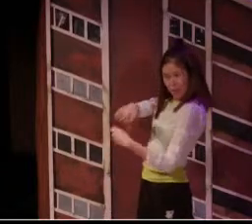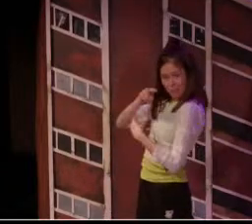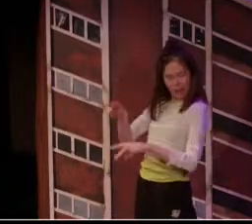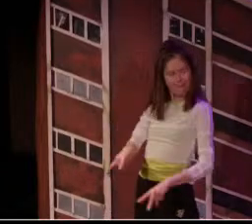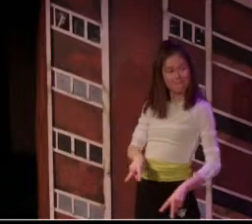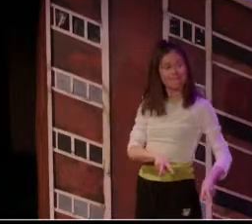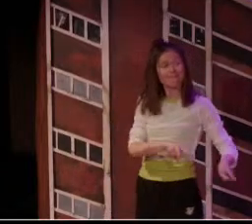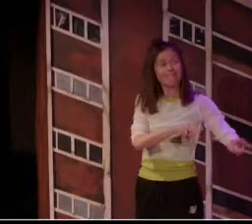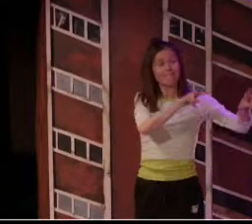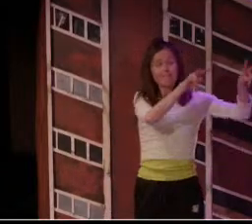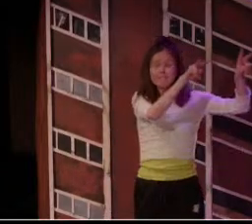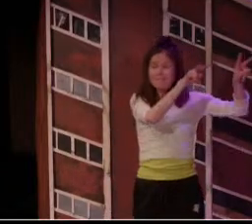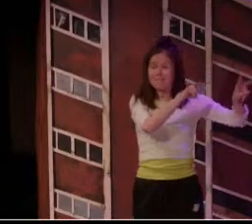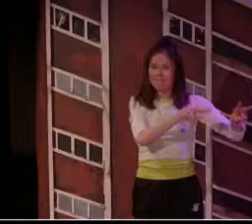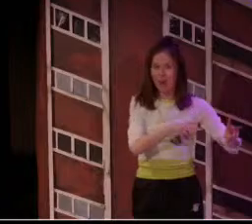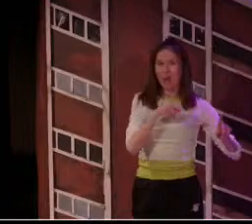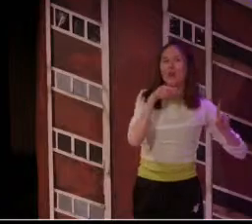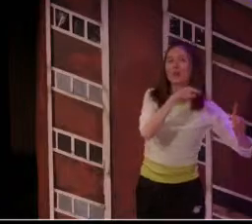gazing. Oh,